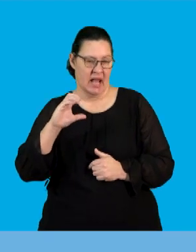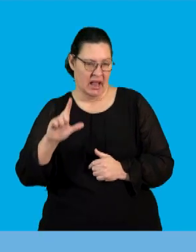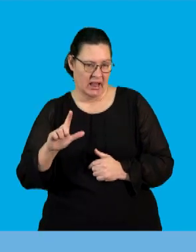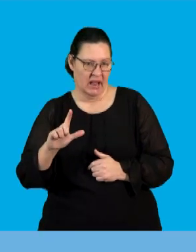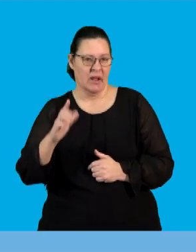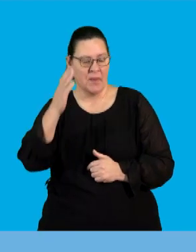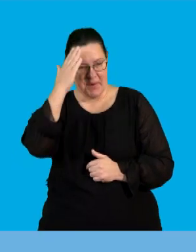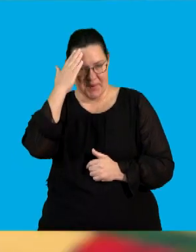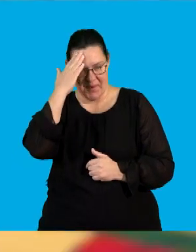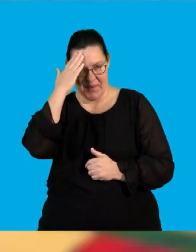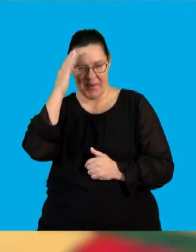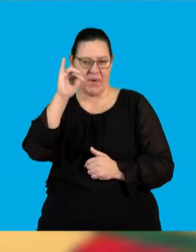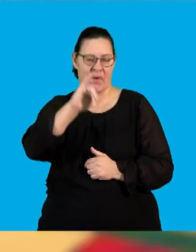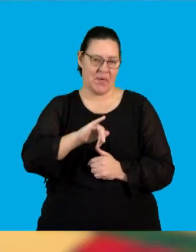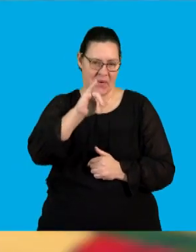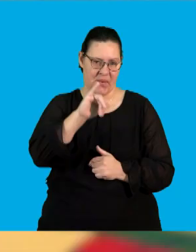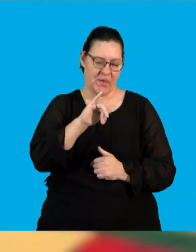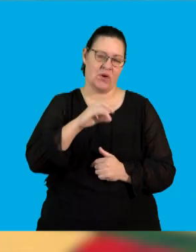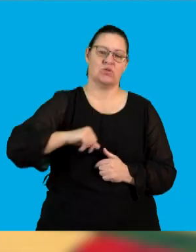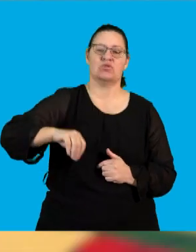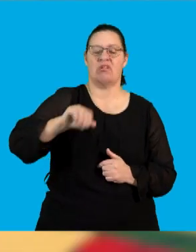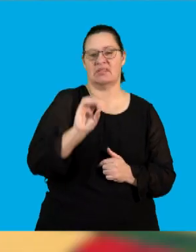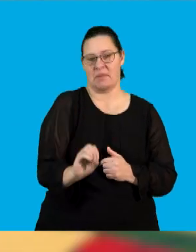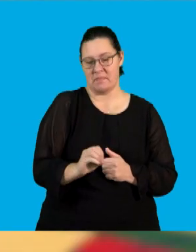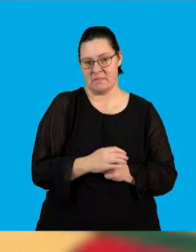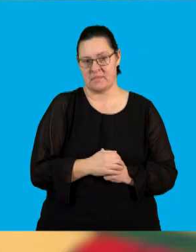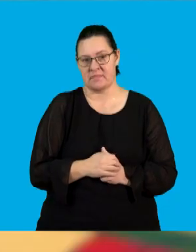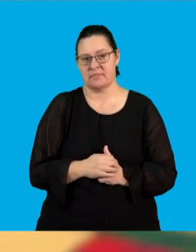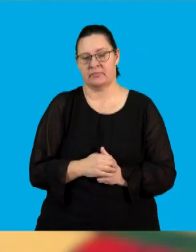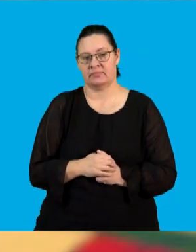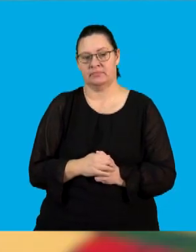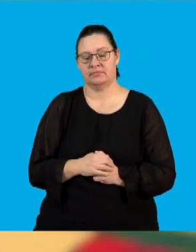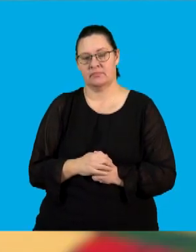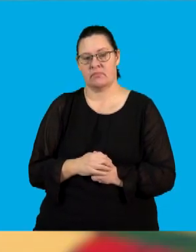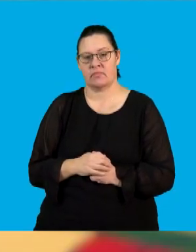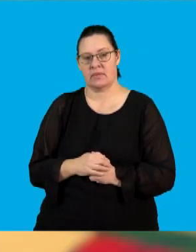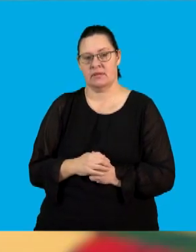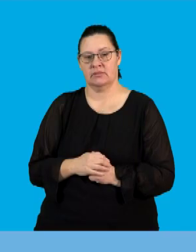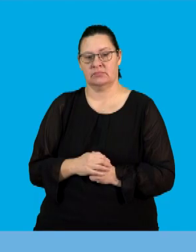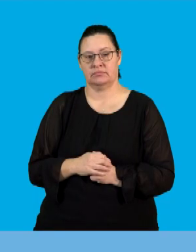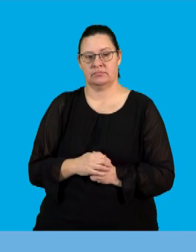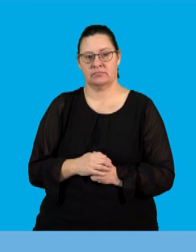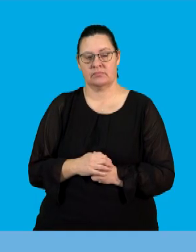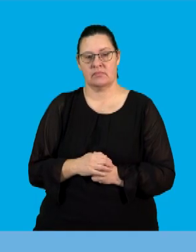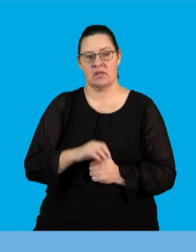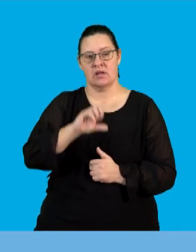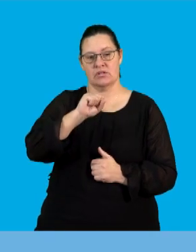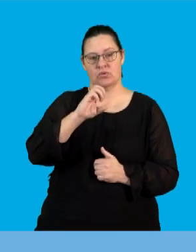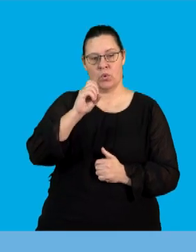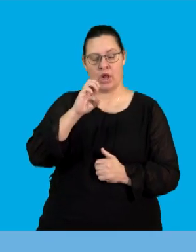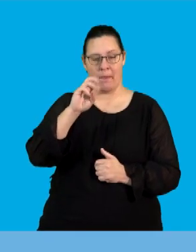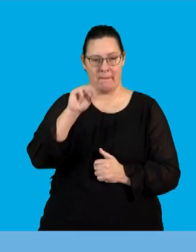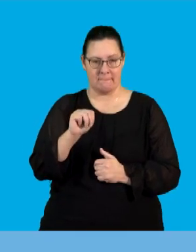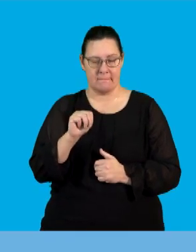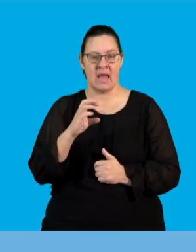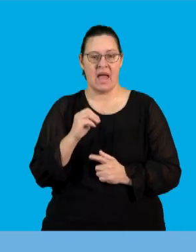mixing or whenever we are reacting hydrochloric acid and sodium hydroxide. So sodium, we know that sodium